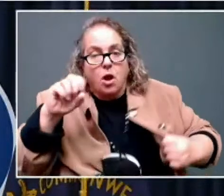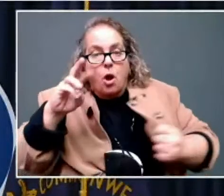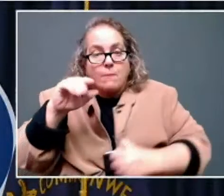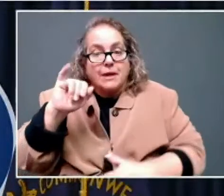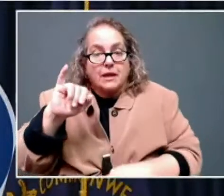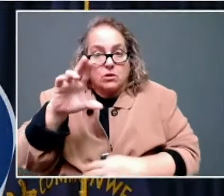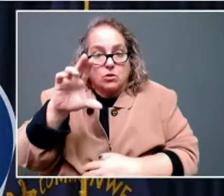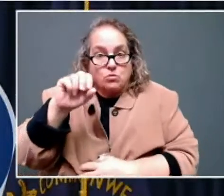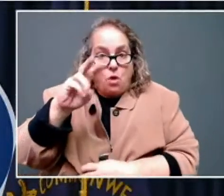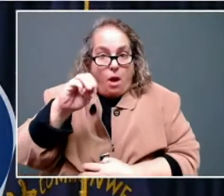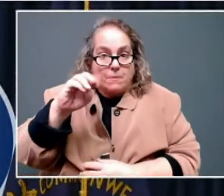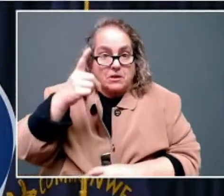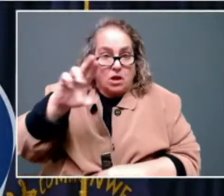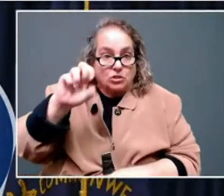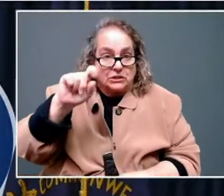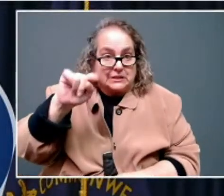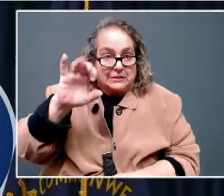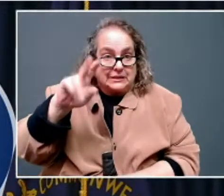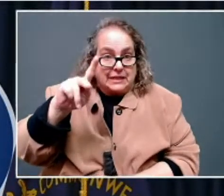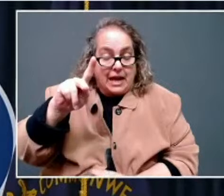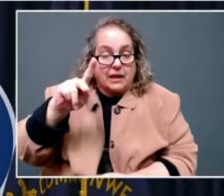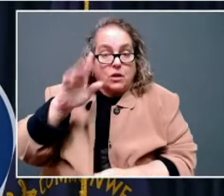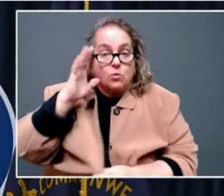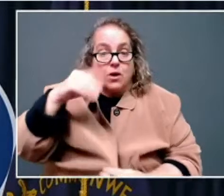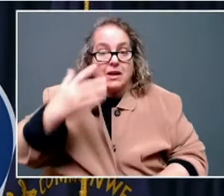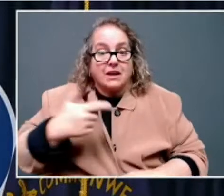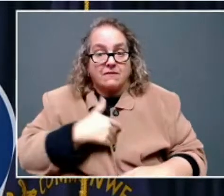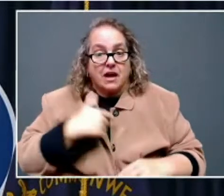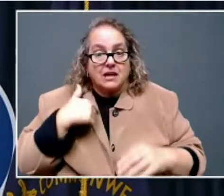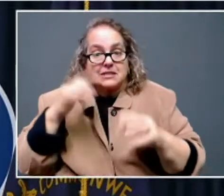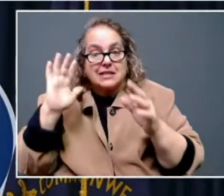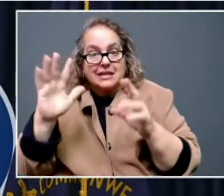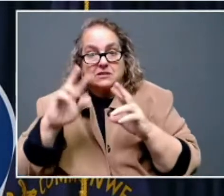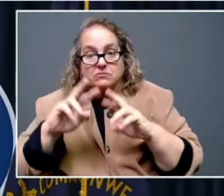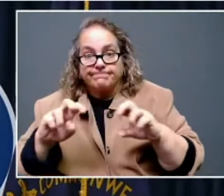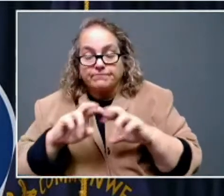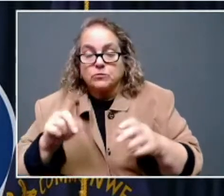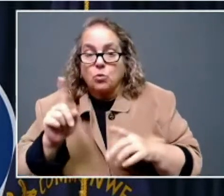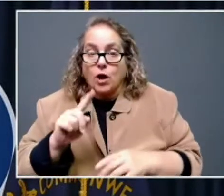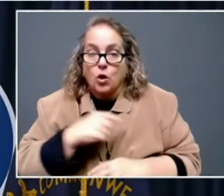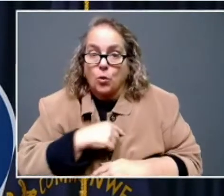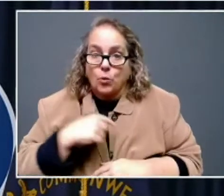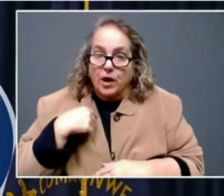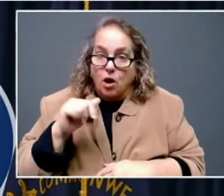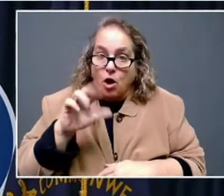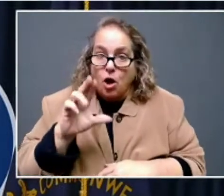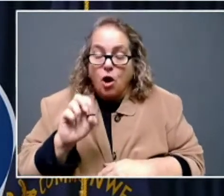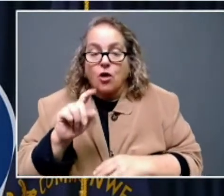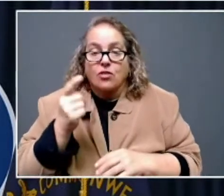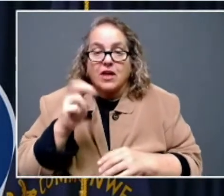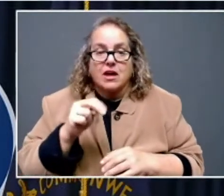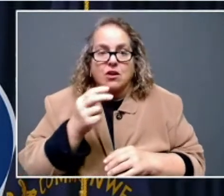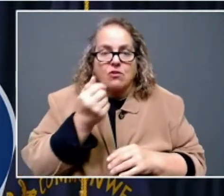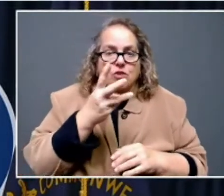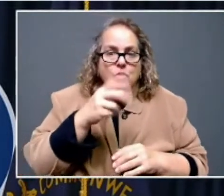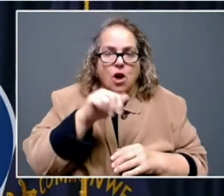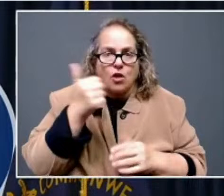Stack is going to give us his analysis on where we are, and then there are just a few other